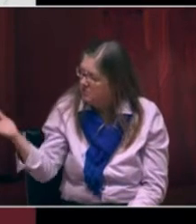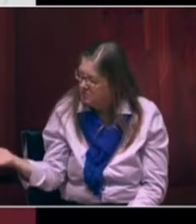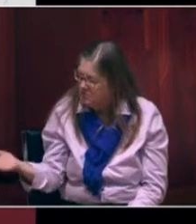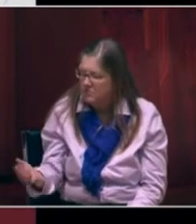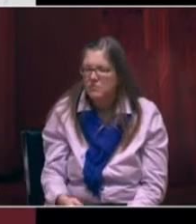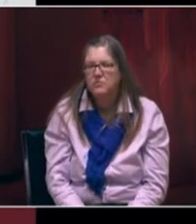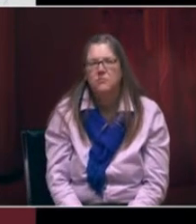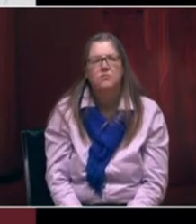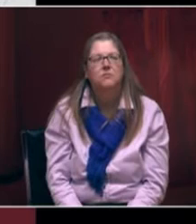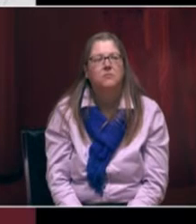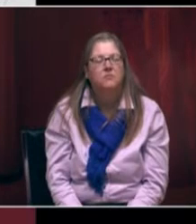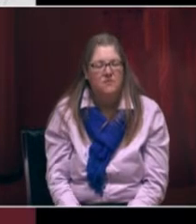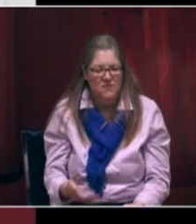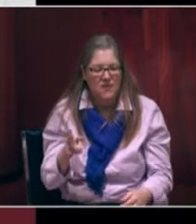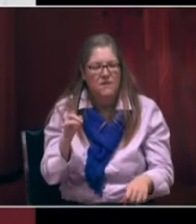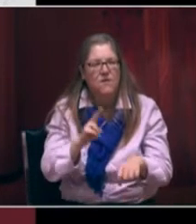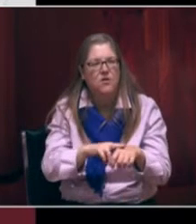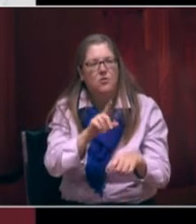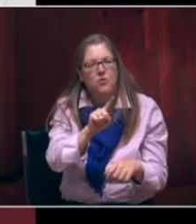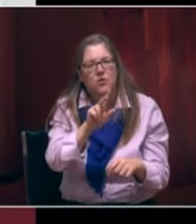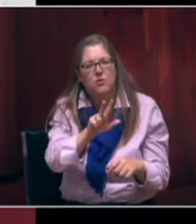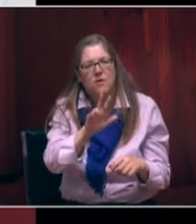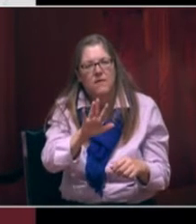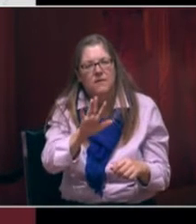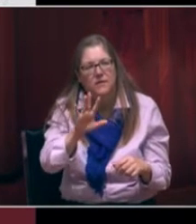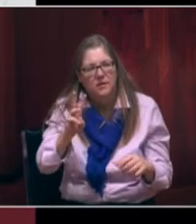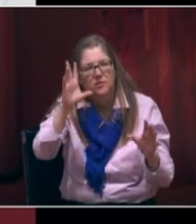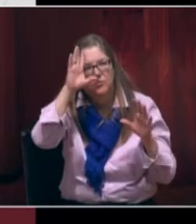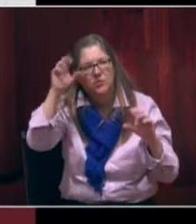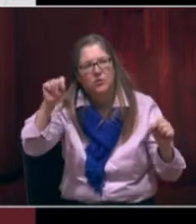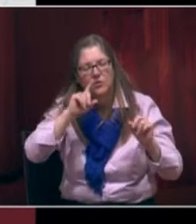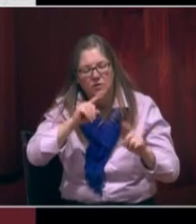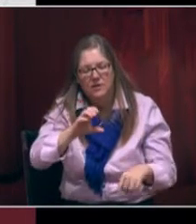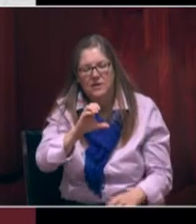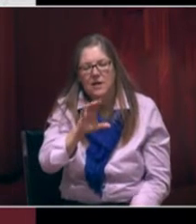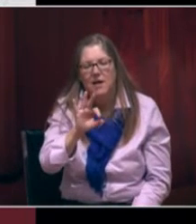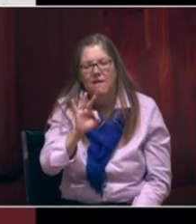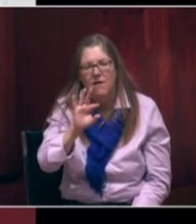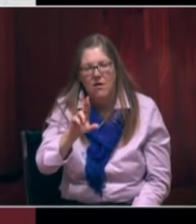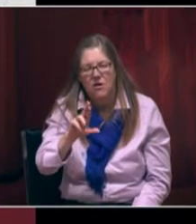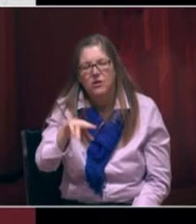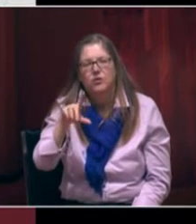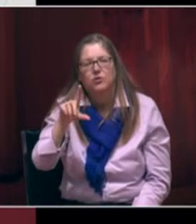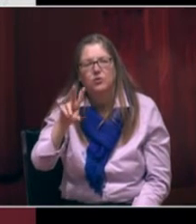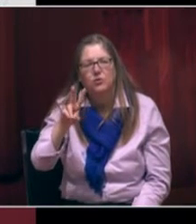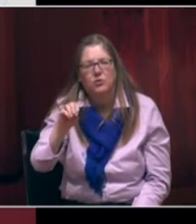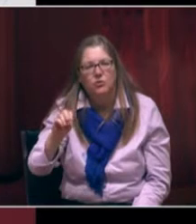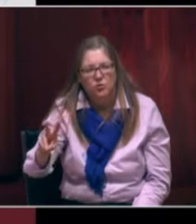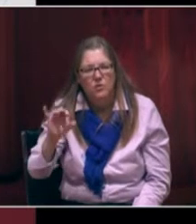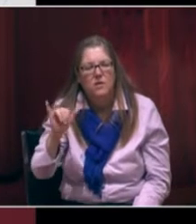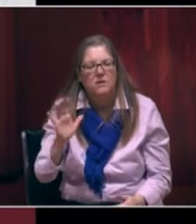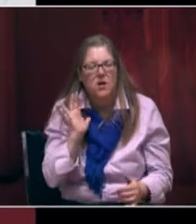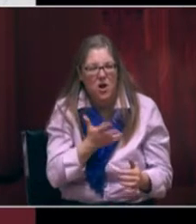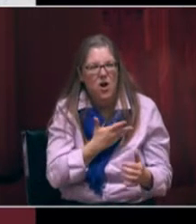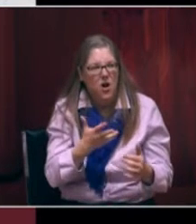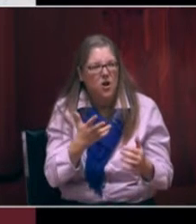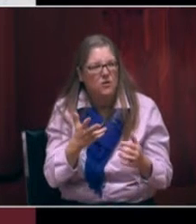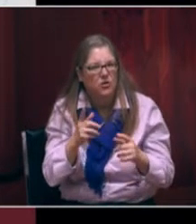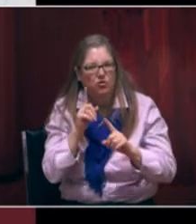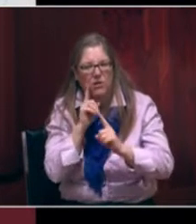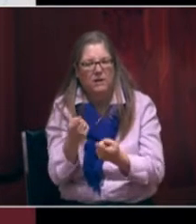out with the Executive Order 13556, go into the 32 CFR 2002, which is our implementing directive. And really, we're going